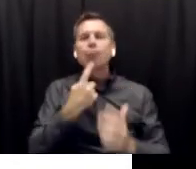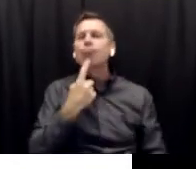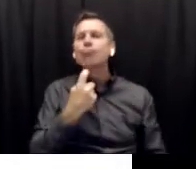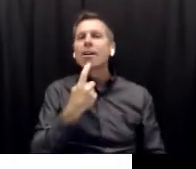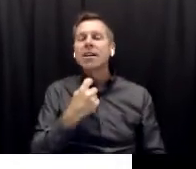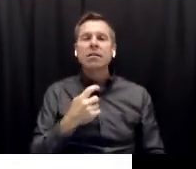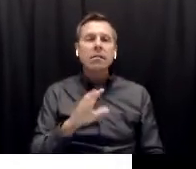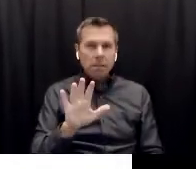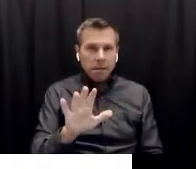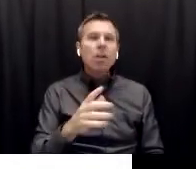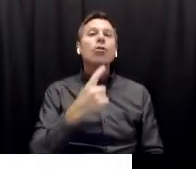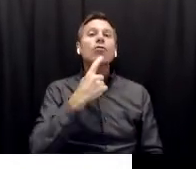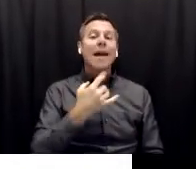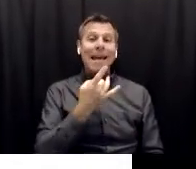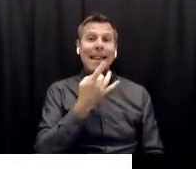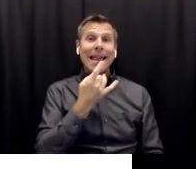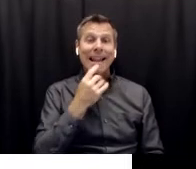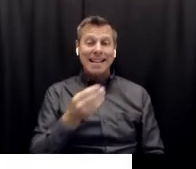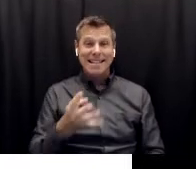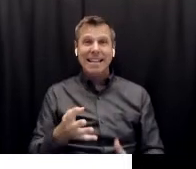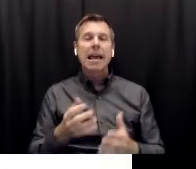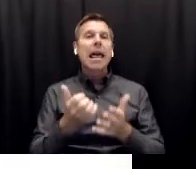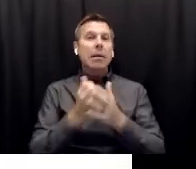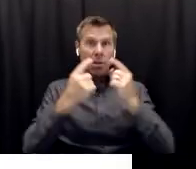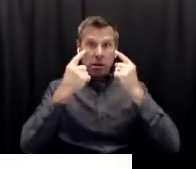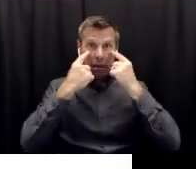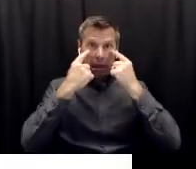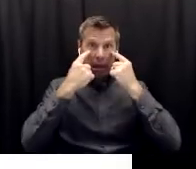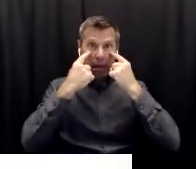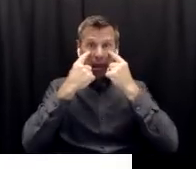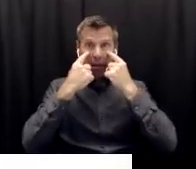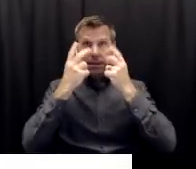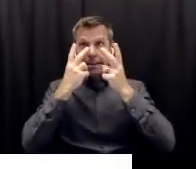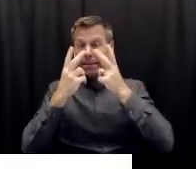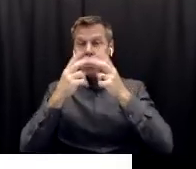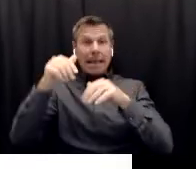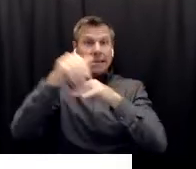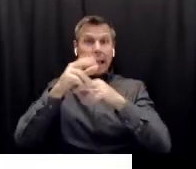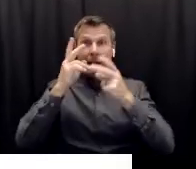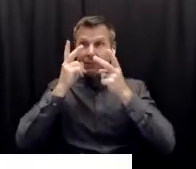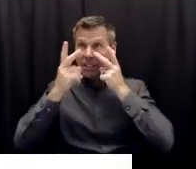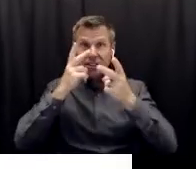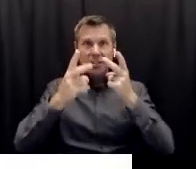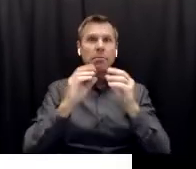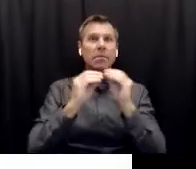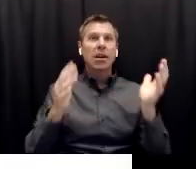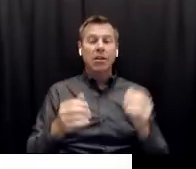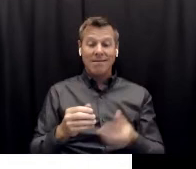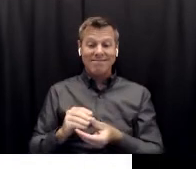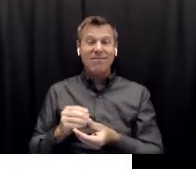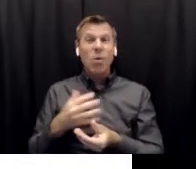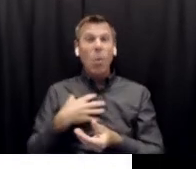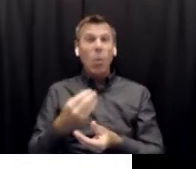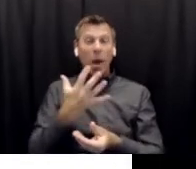much better job of preserving our night vision rather than the full spectrum white or blue lights.